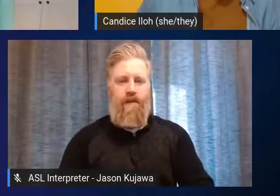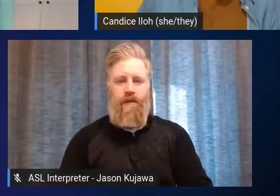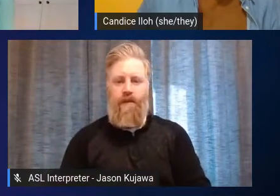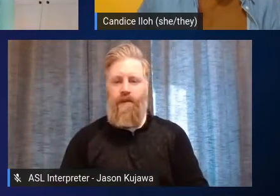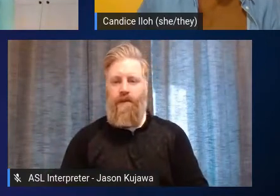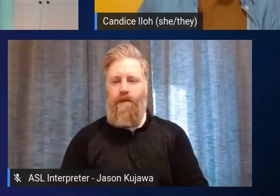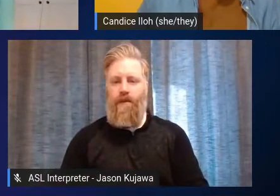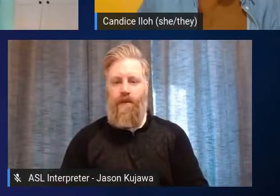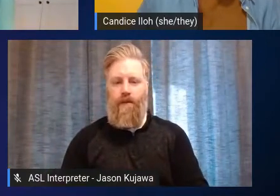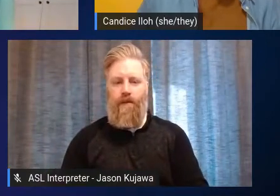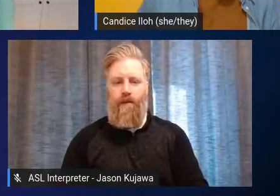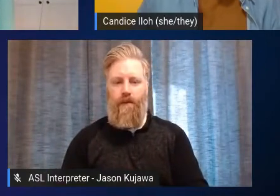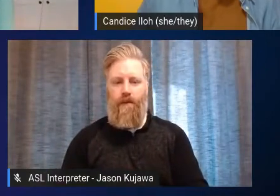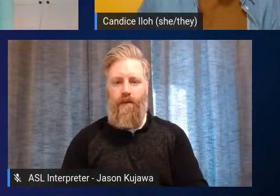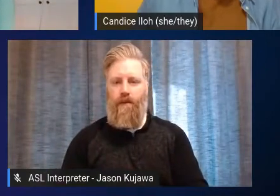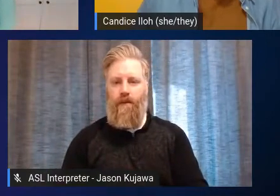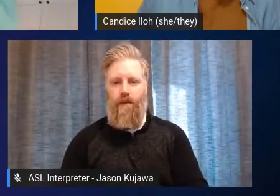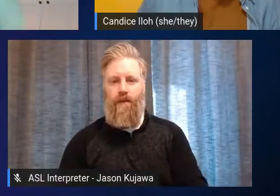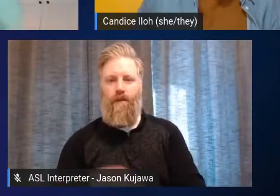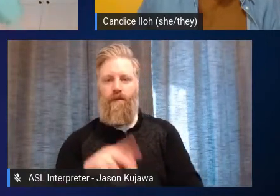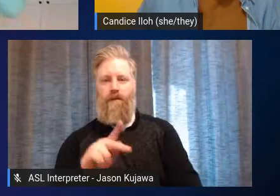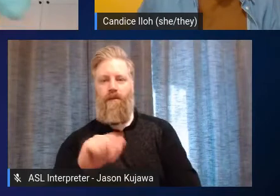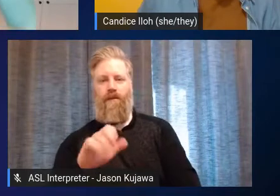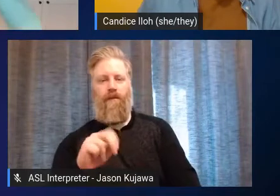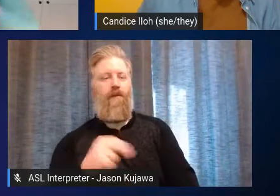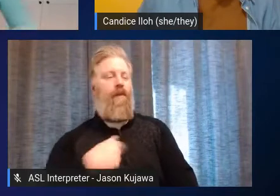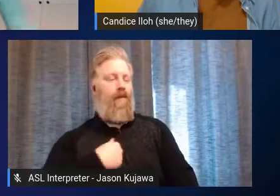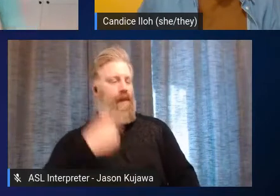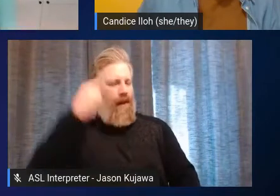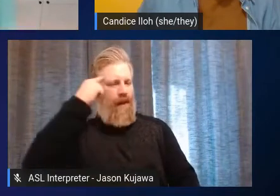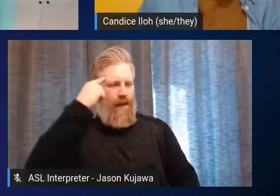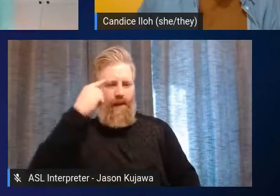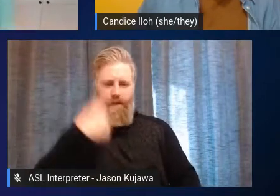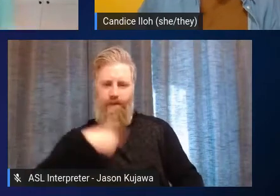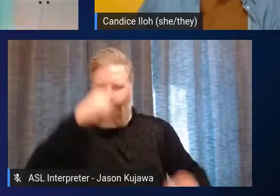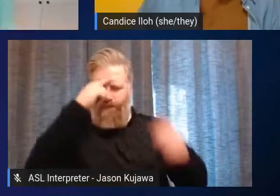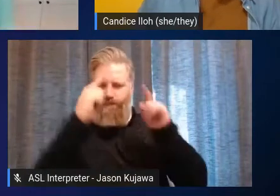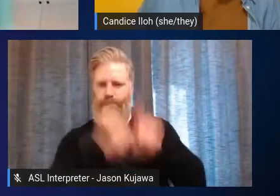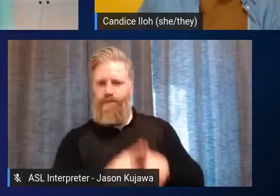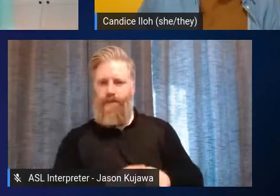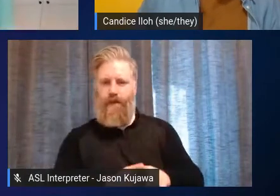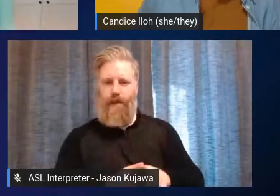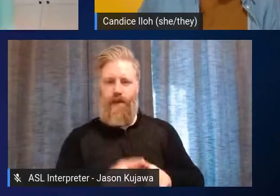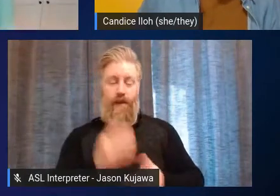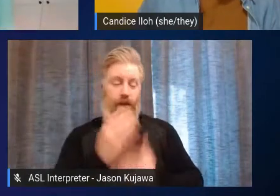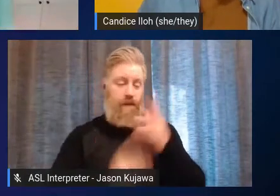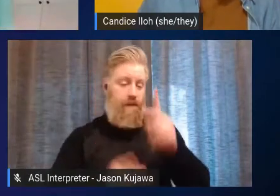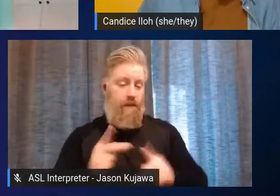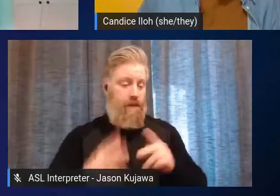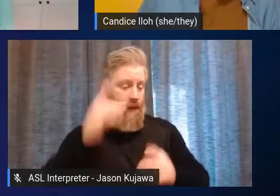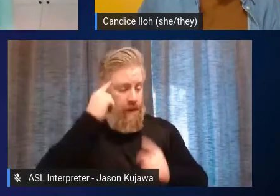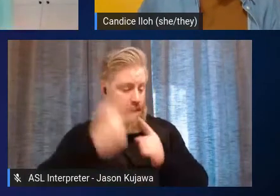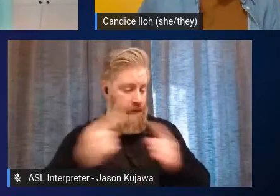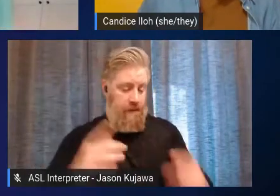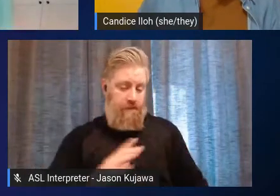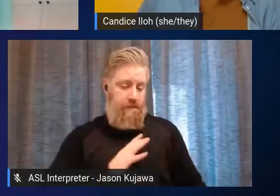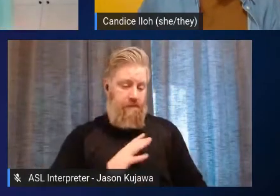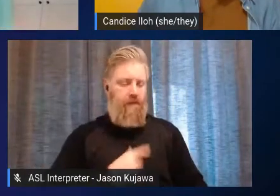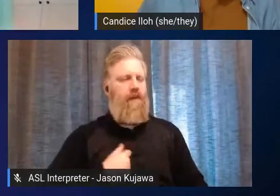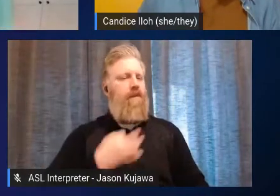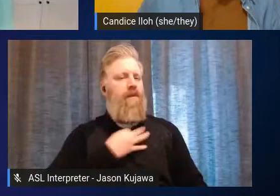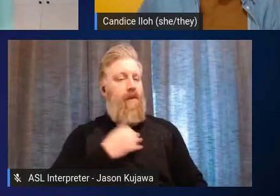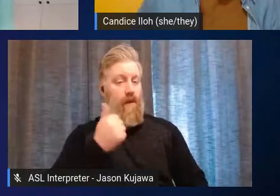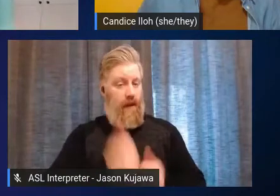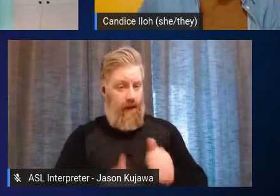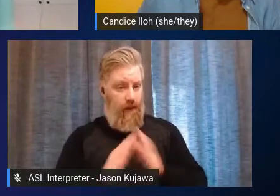Yeah, I think mine is as well. And I wonder, I mean, it's okay if people disagree with this, but I wonder if almost every book is an